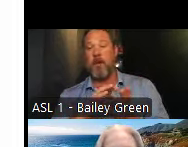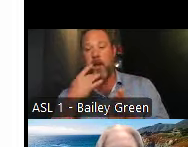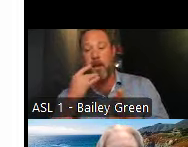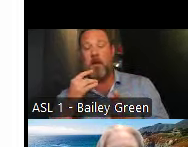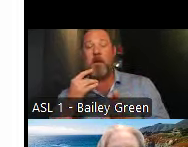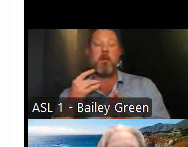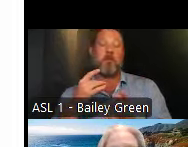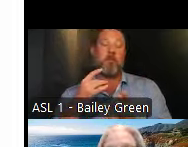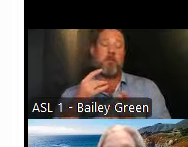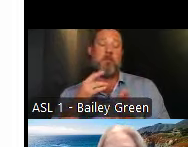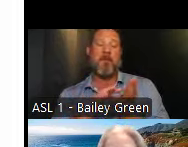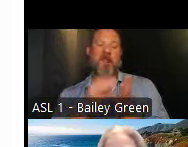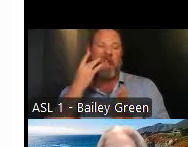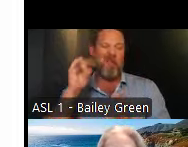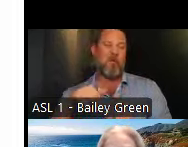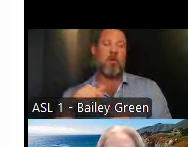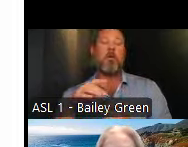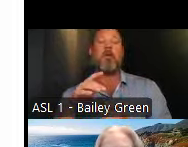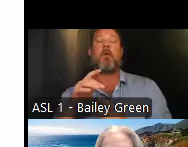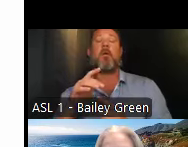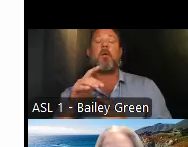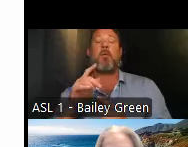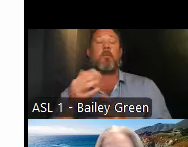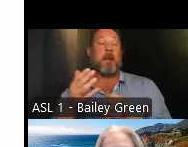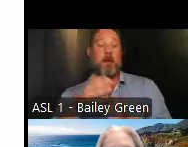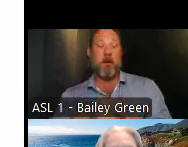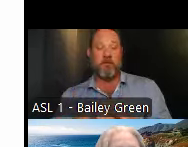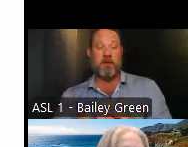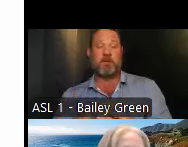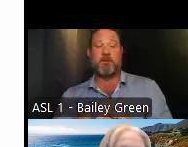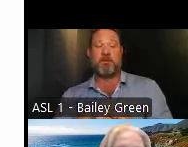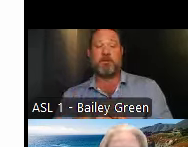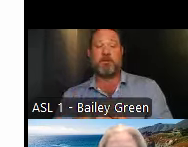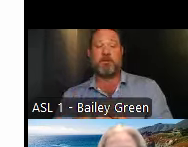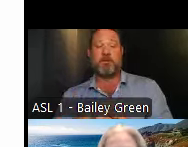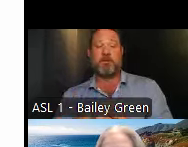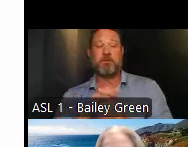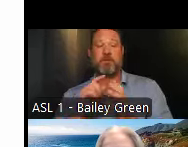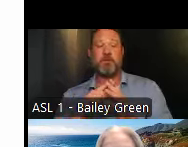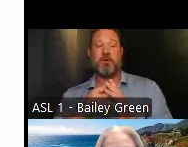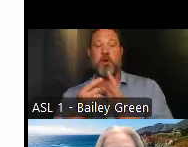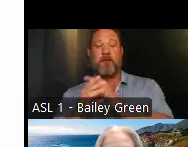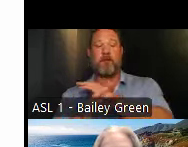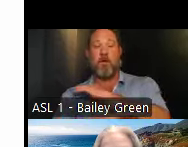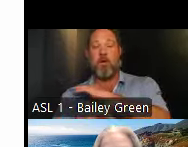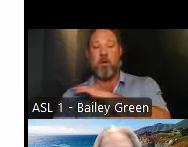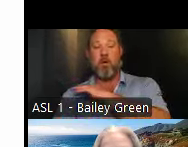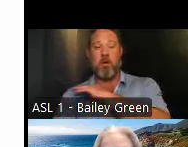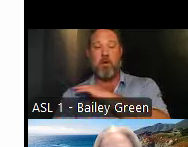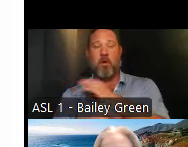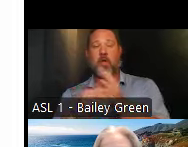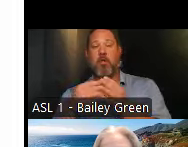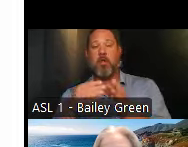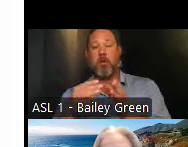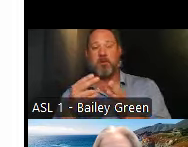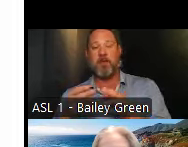in California, who may be getting their coverage through Covered California, actually starting this fall, there's a loss of some of the